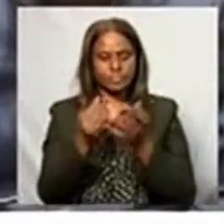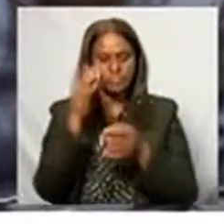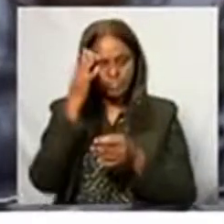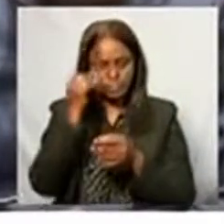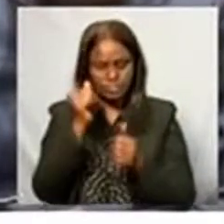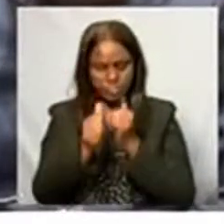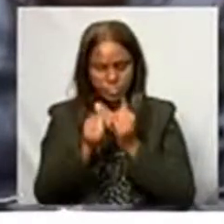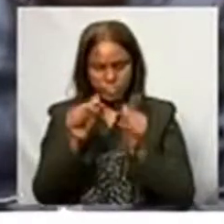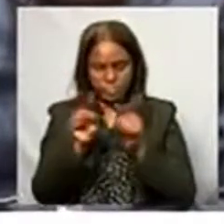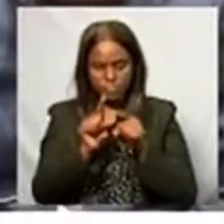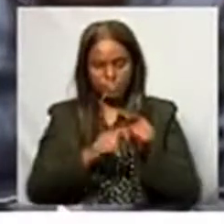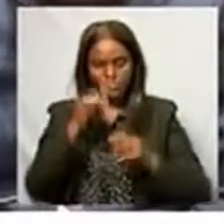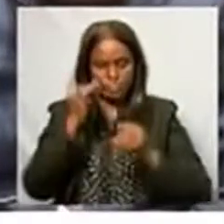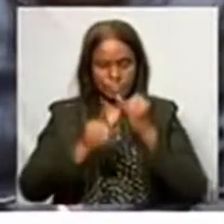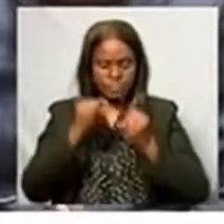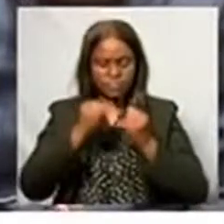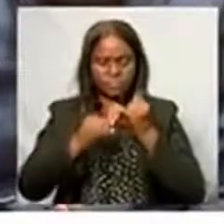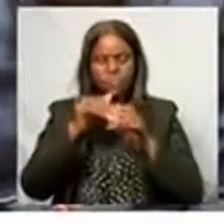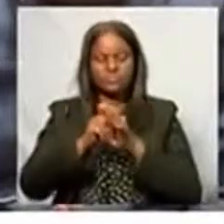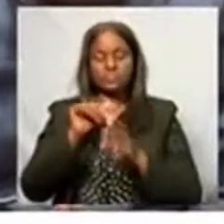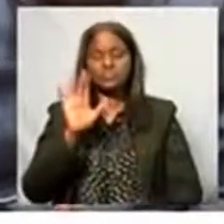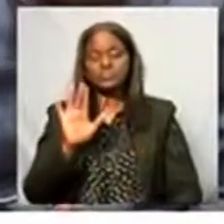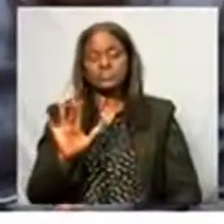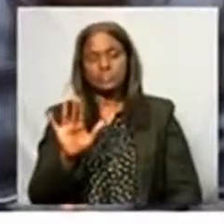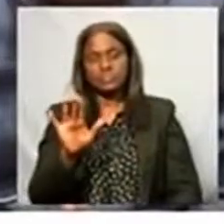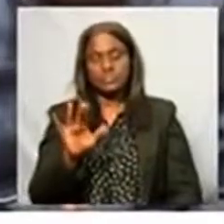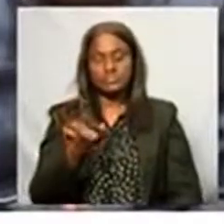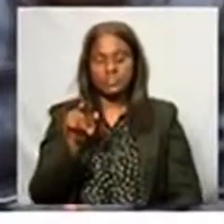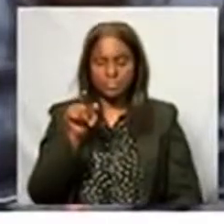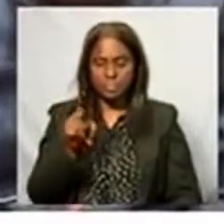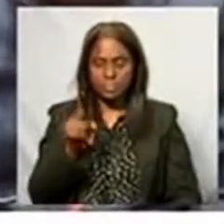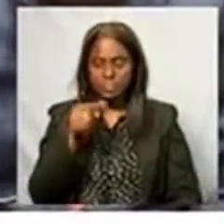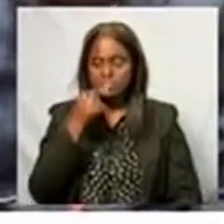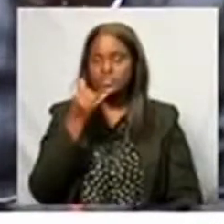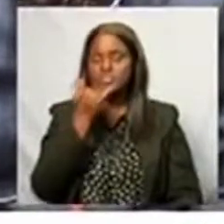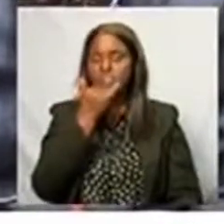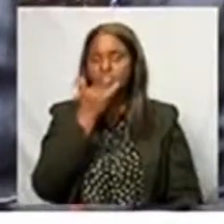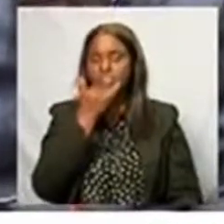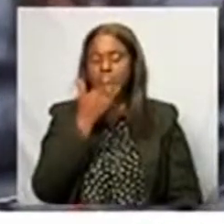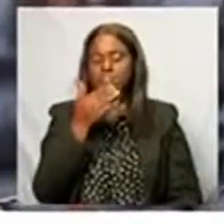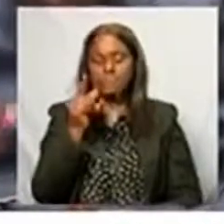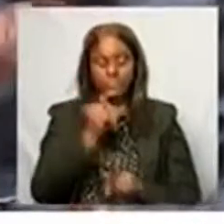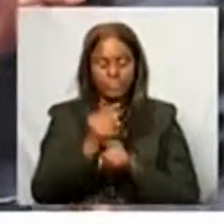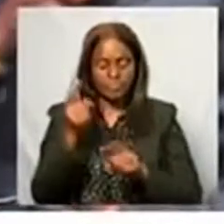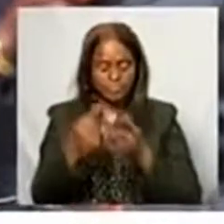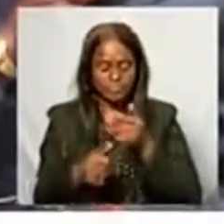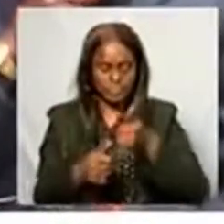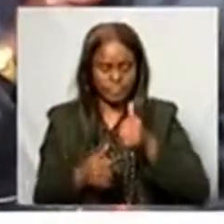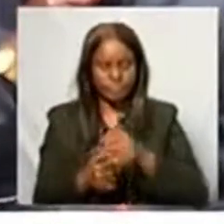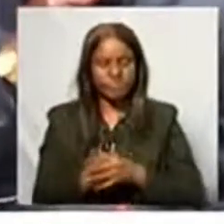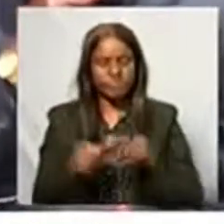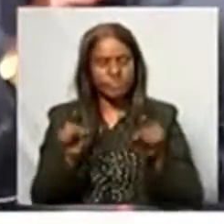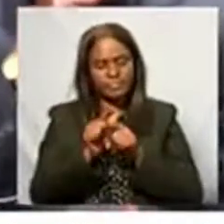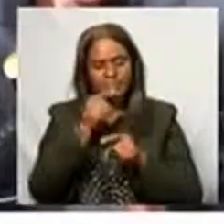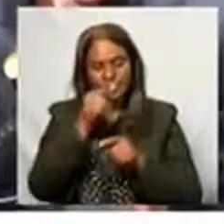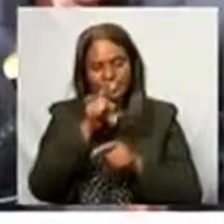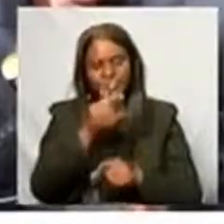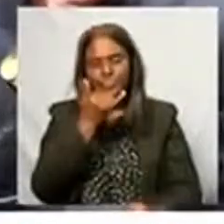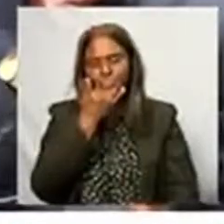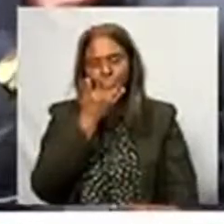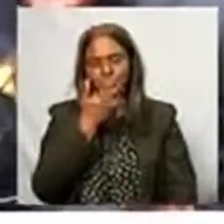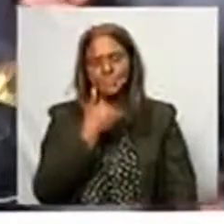because it ends up in, it was an oversight. They just say it was an